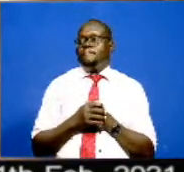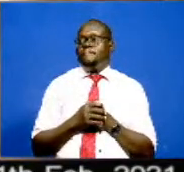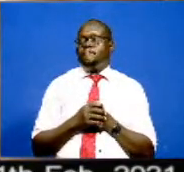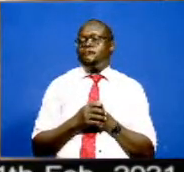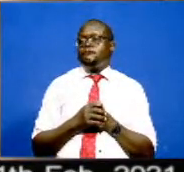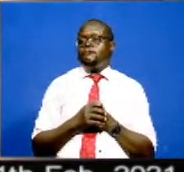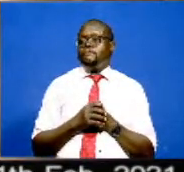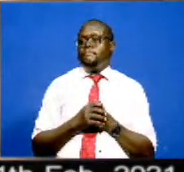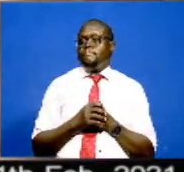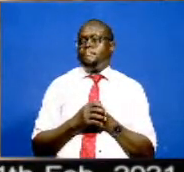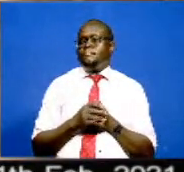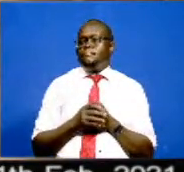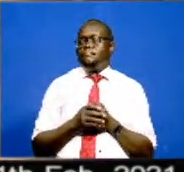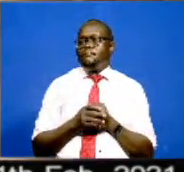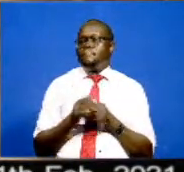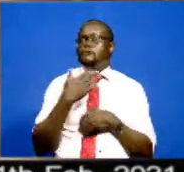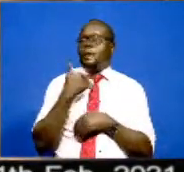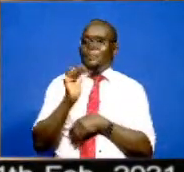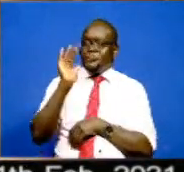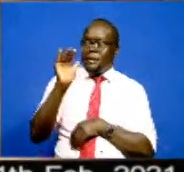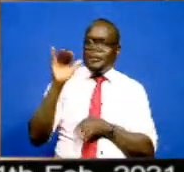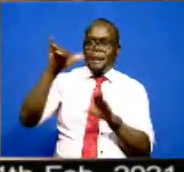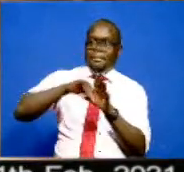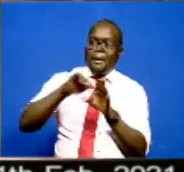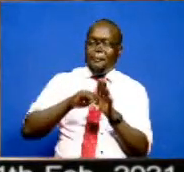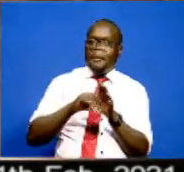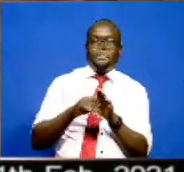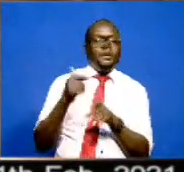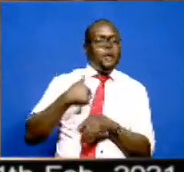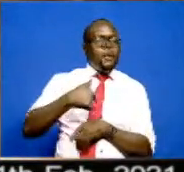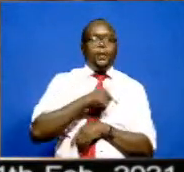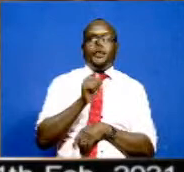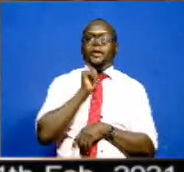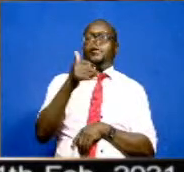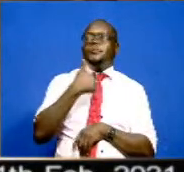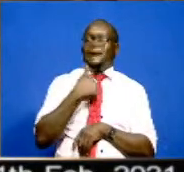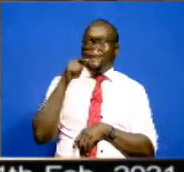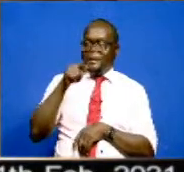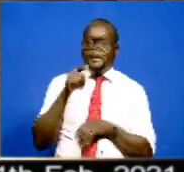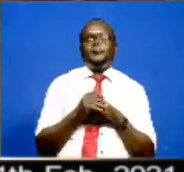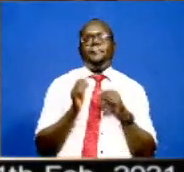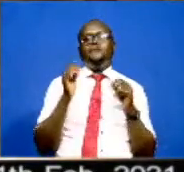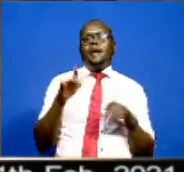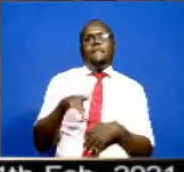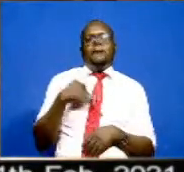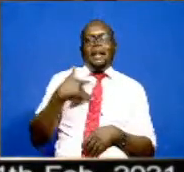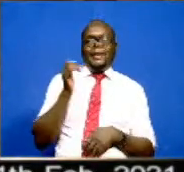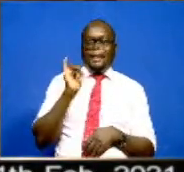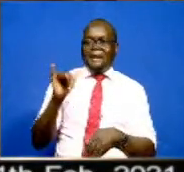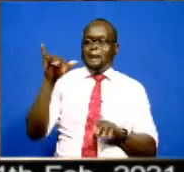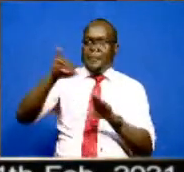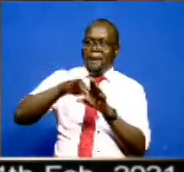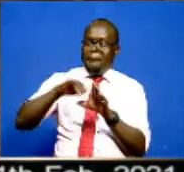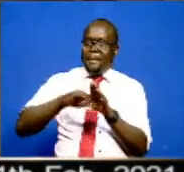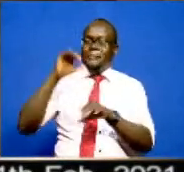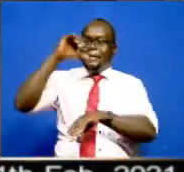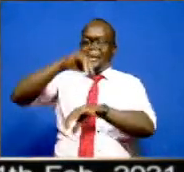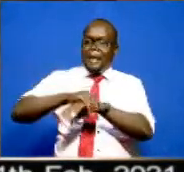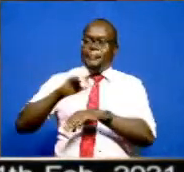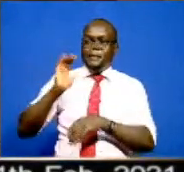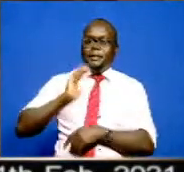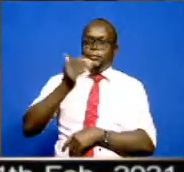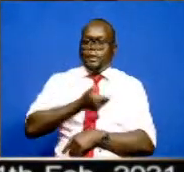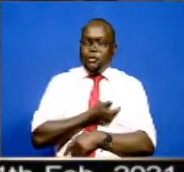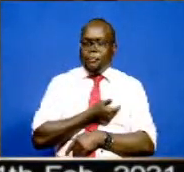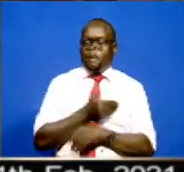like to ask members that we don't have this feeling that members get into committees for